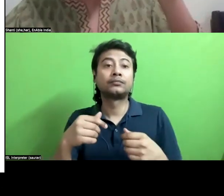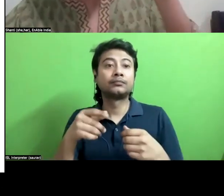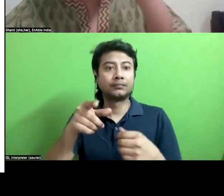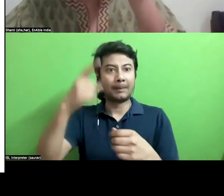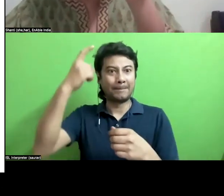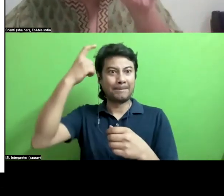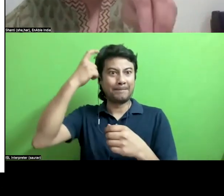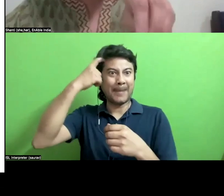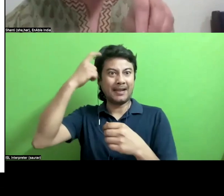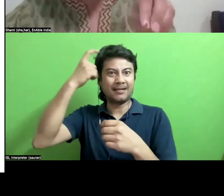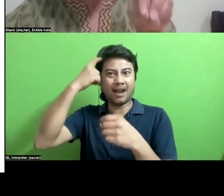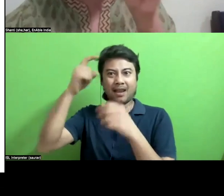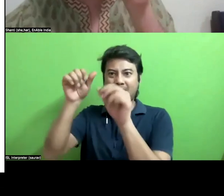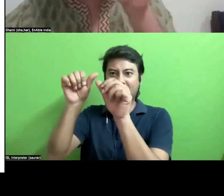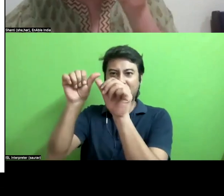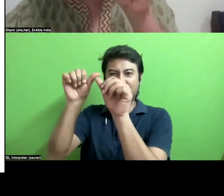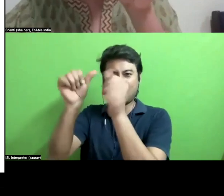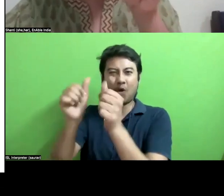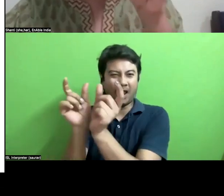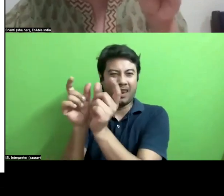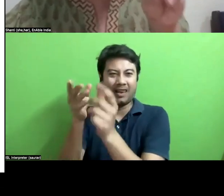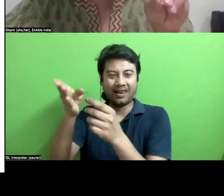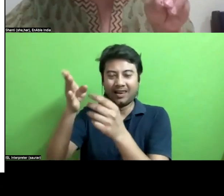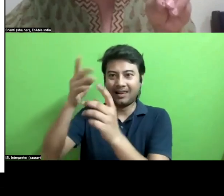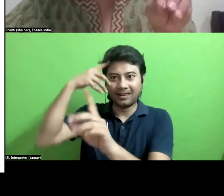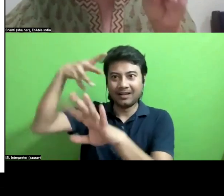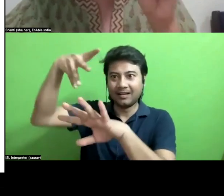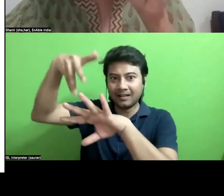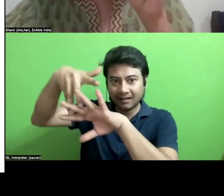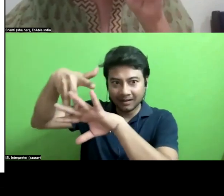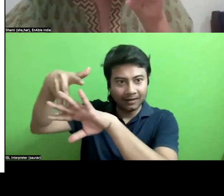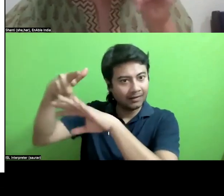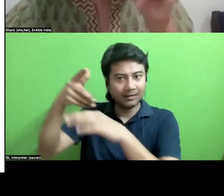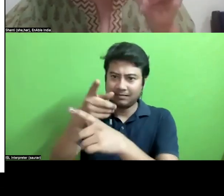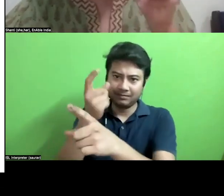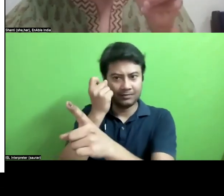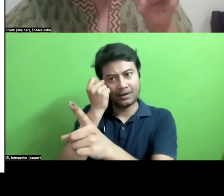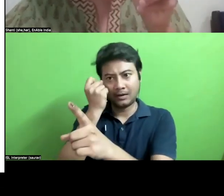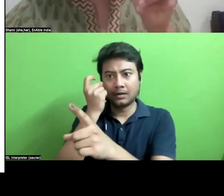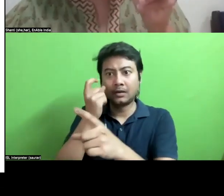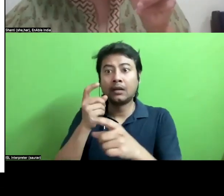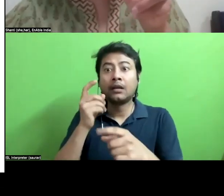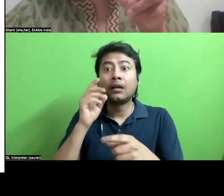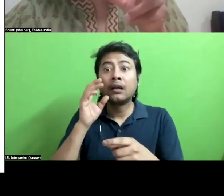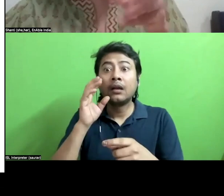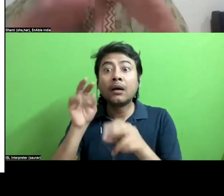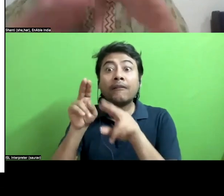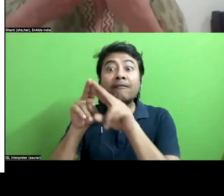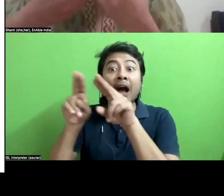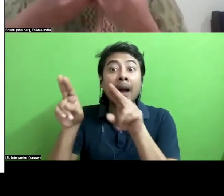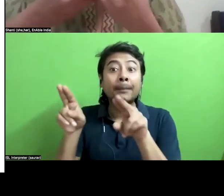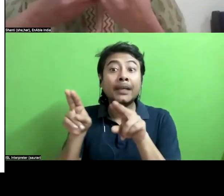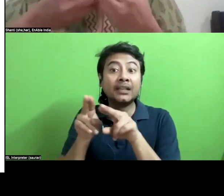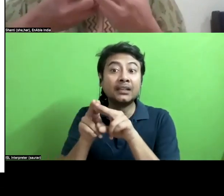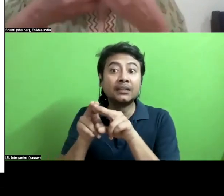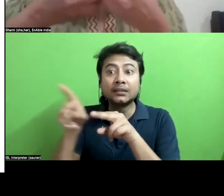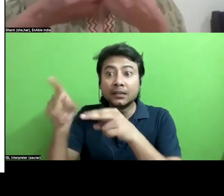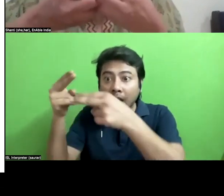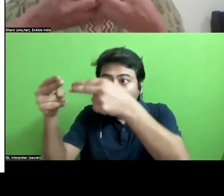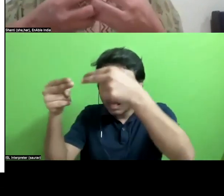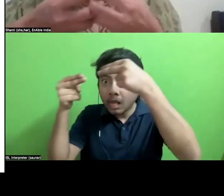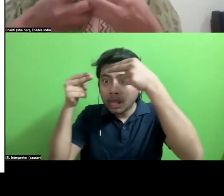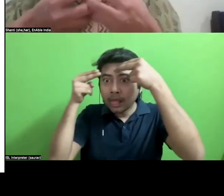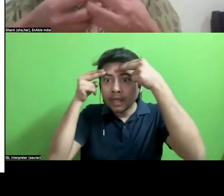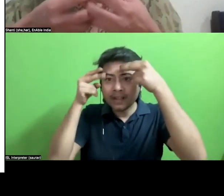you know that the families has to be tackled first. And because they need to have a changed narrative, because they are staying together.